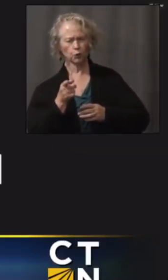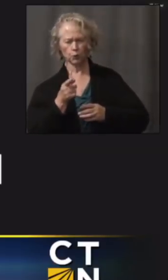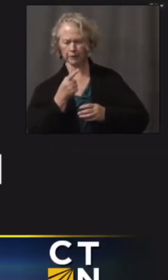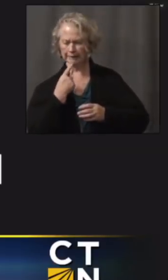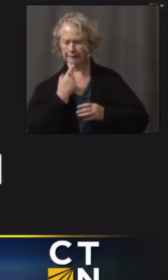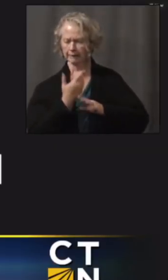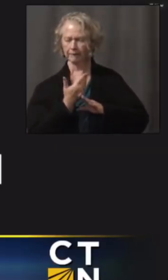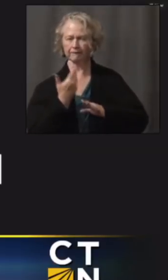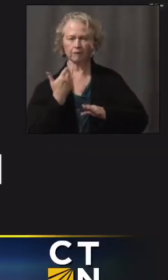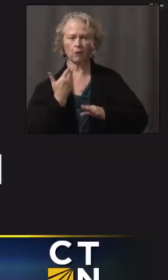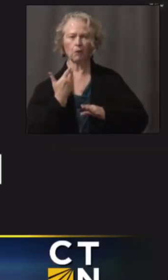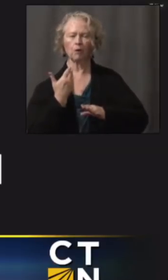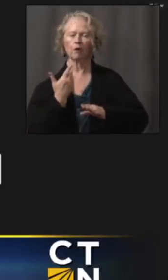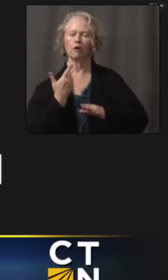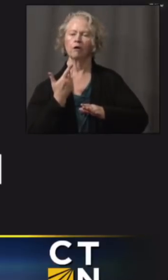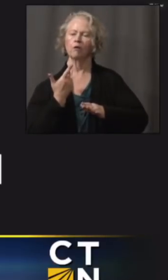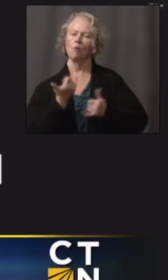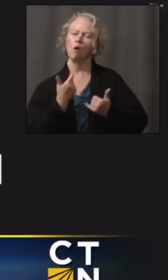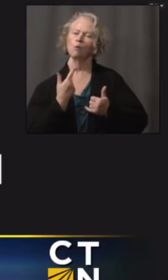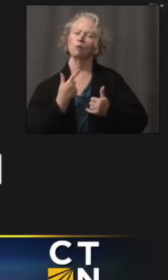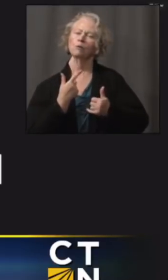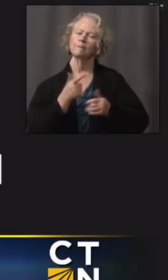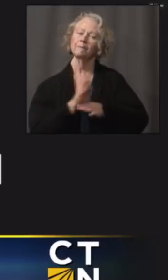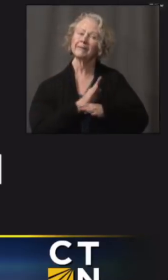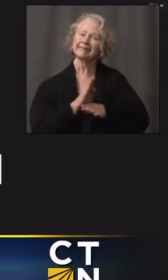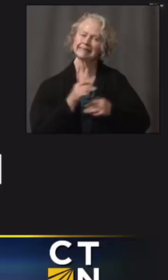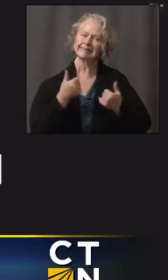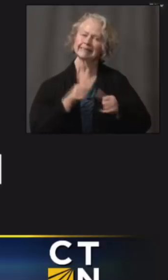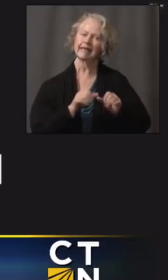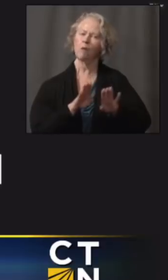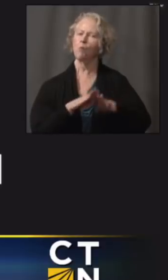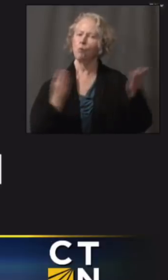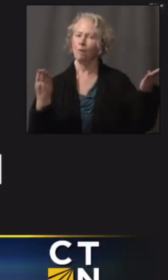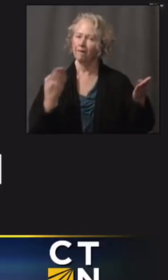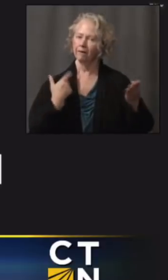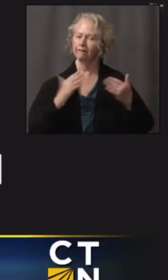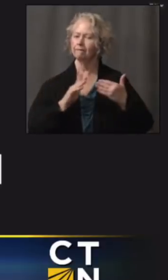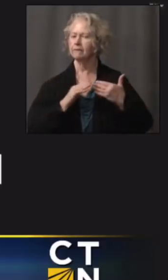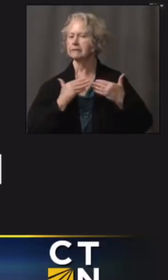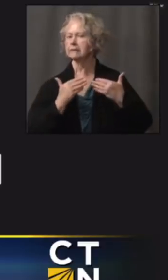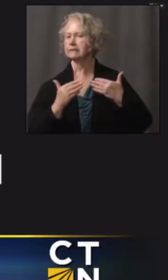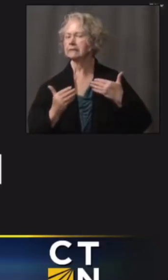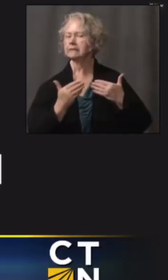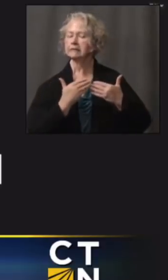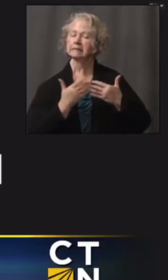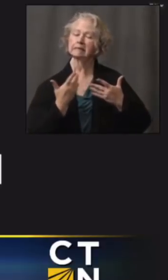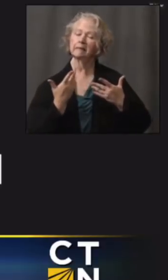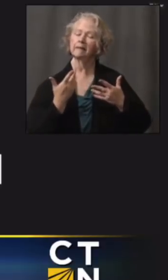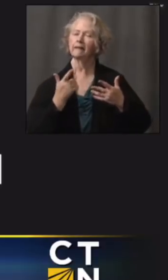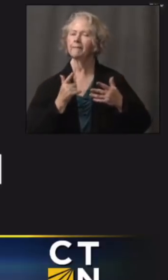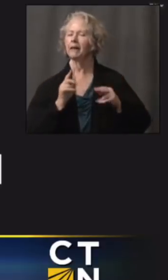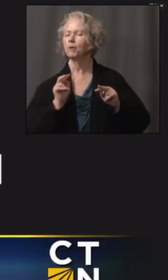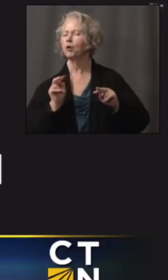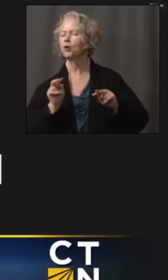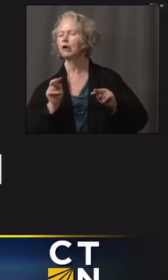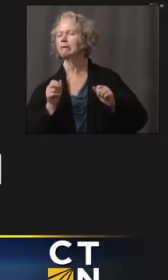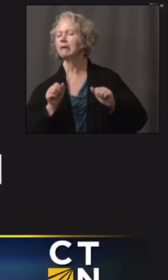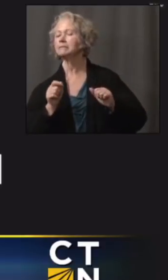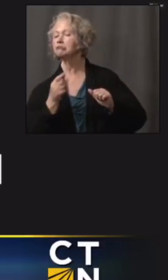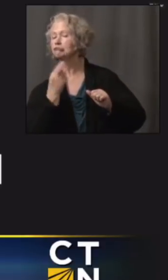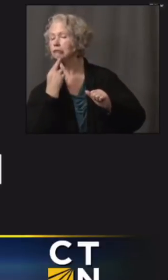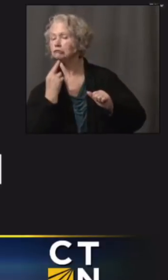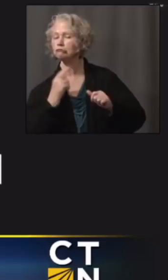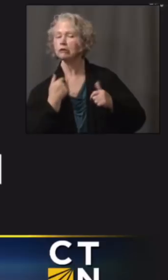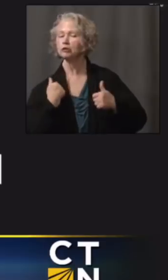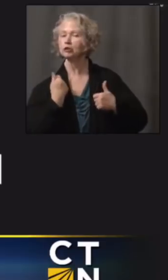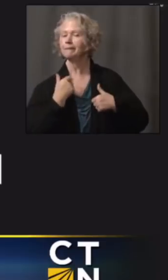able to sort of keep the retailers open at this point and looking more at maybe restaurants and gyms and that sort of thing. I was